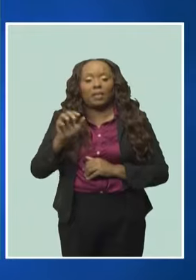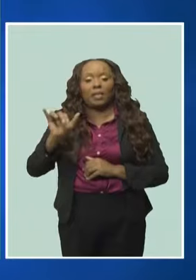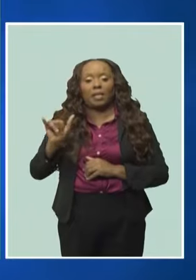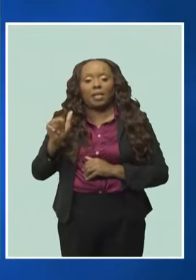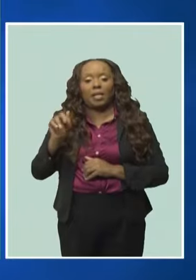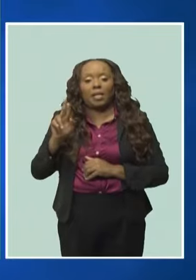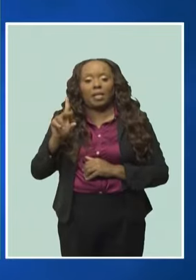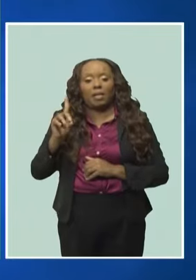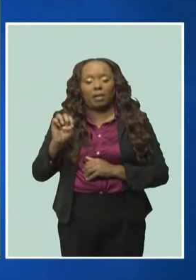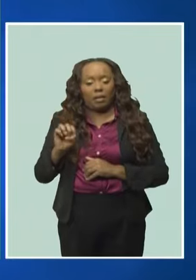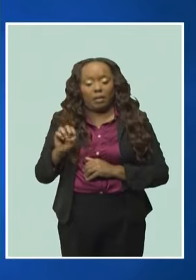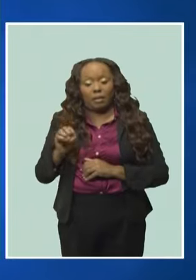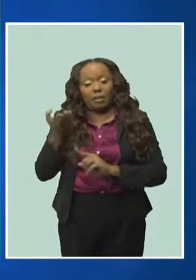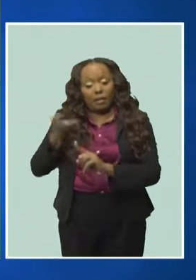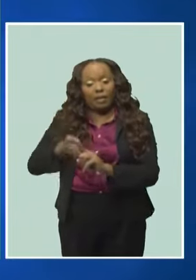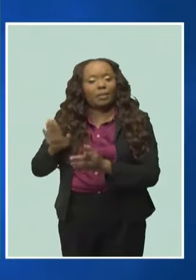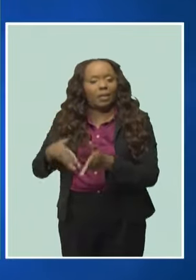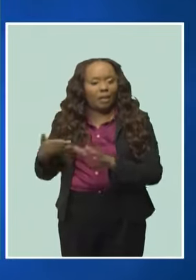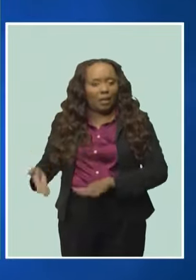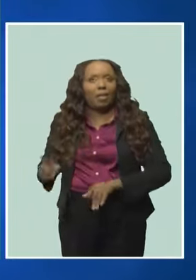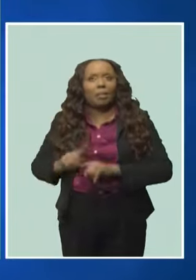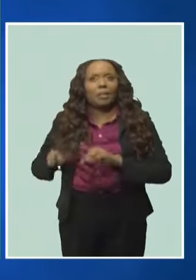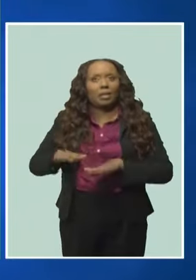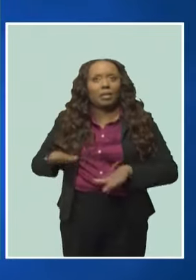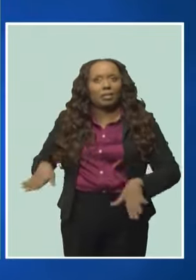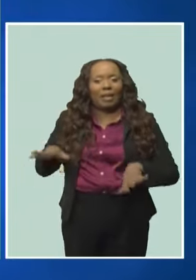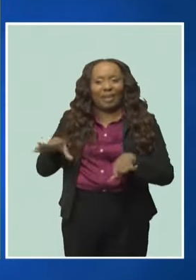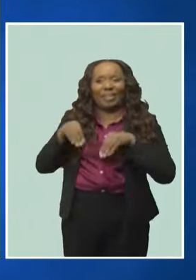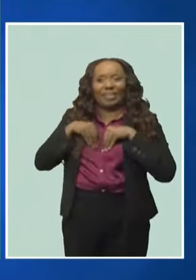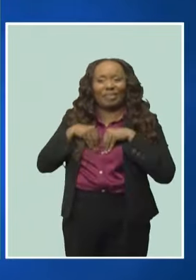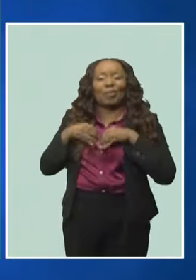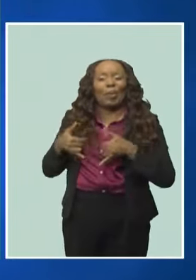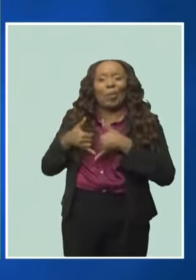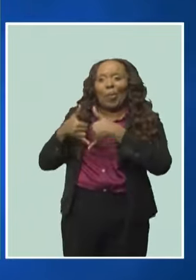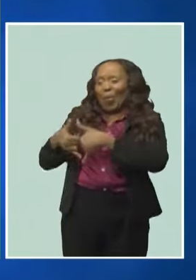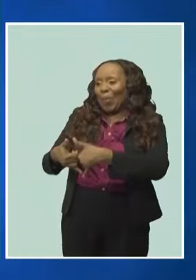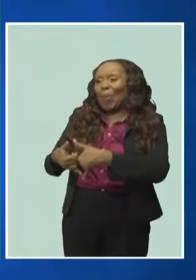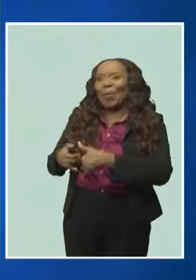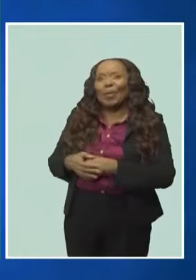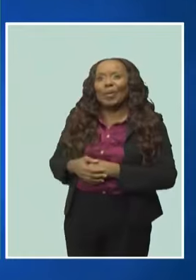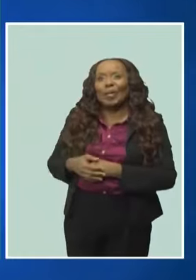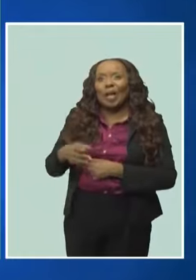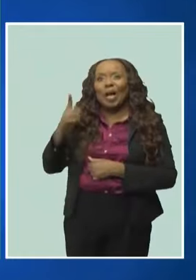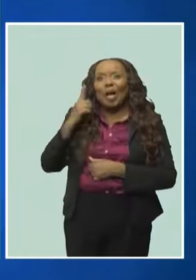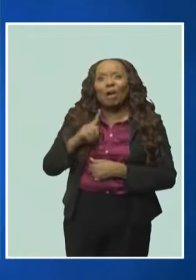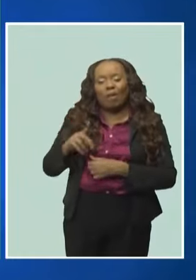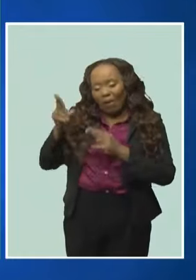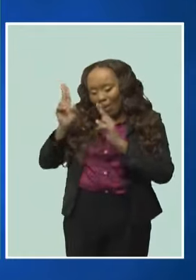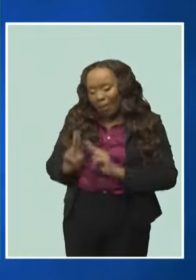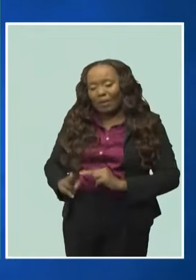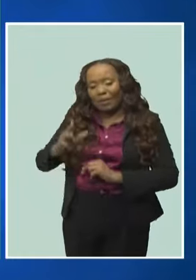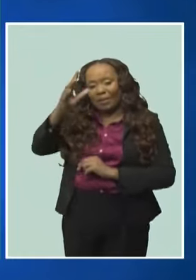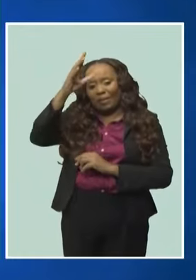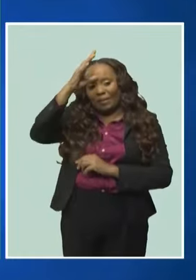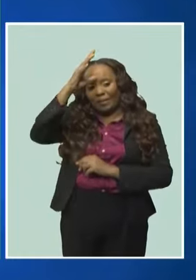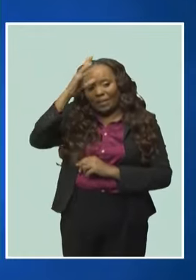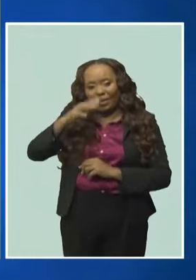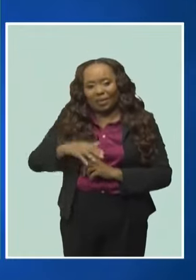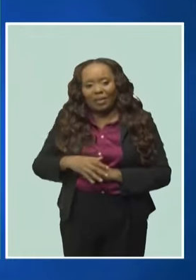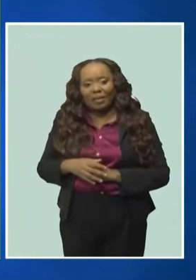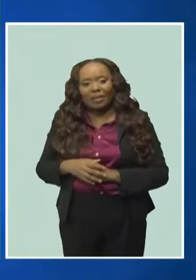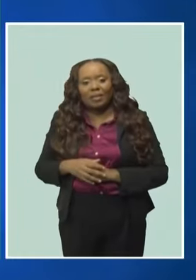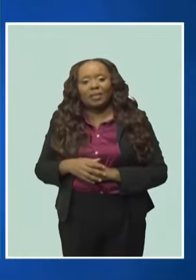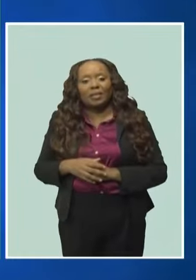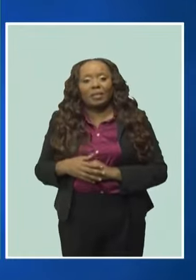Rachel Yard, were present as they accepted an award on his behalf from chairperson of the Board of Management, Mrs.